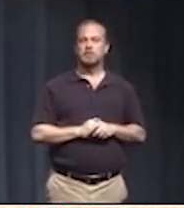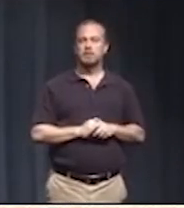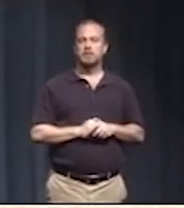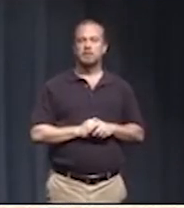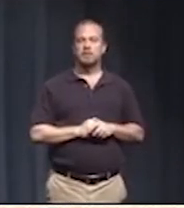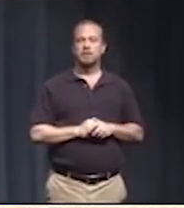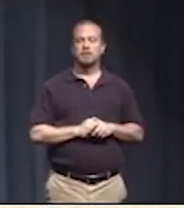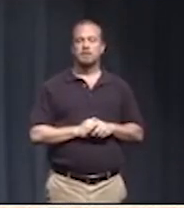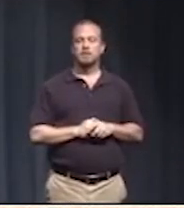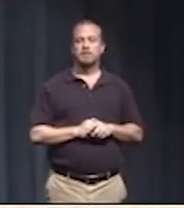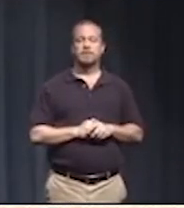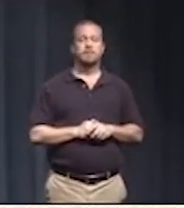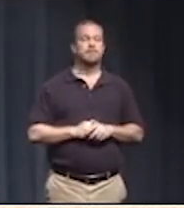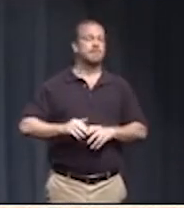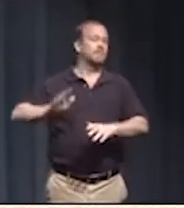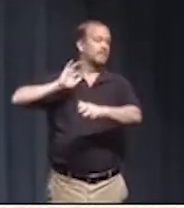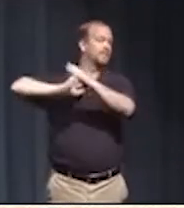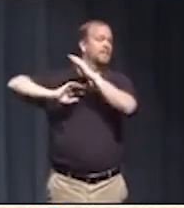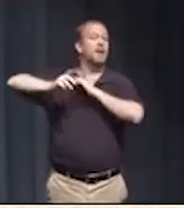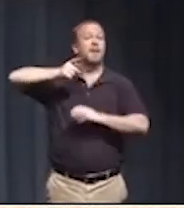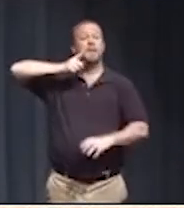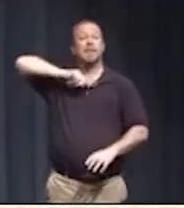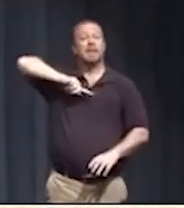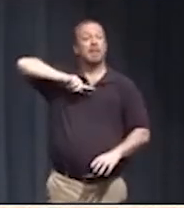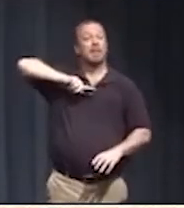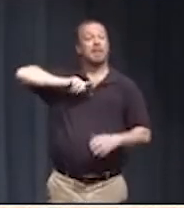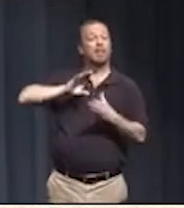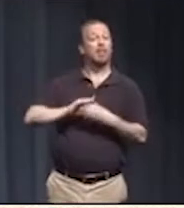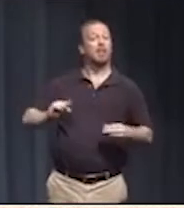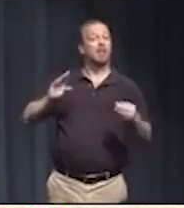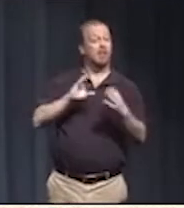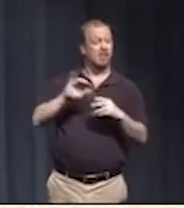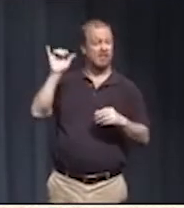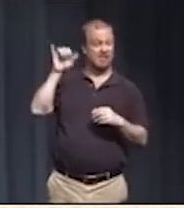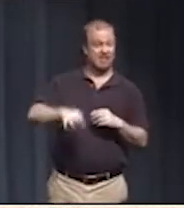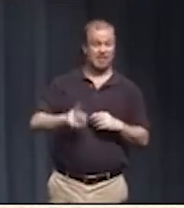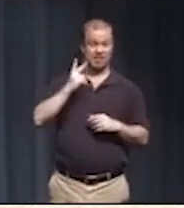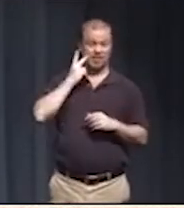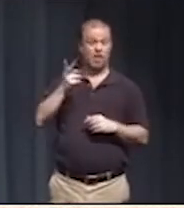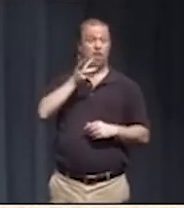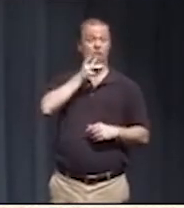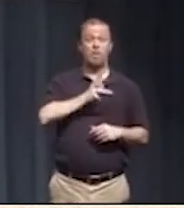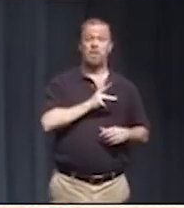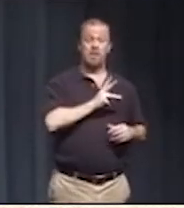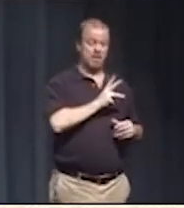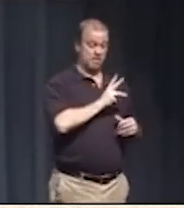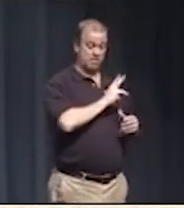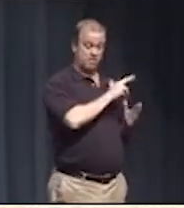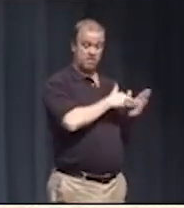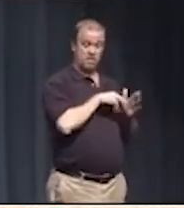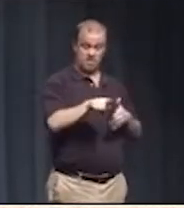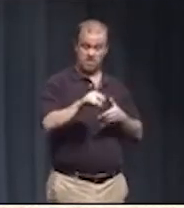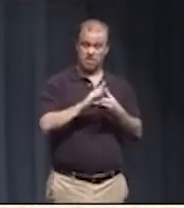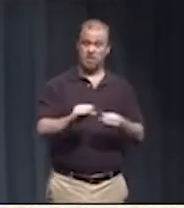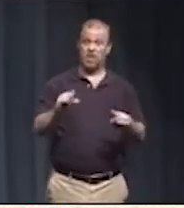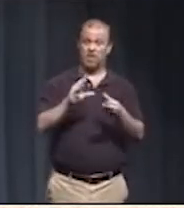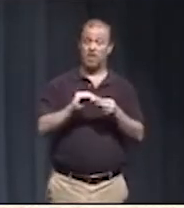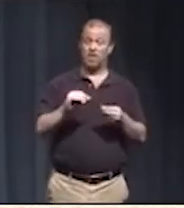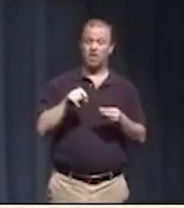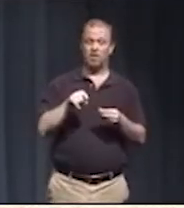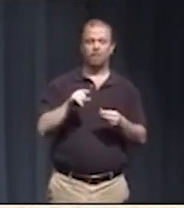When we look at the ancient myths, what do we see? What is women's role? Women's role is either as a disruptor